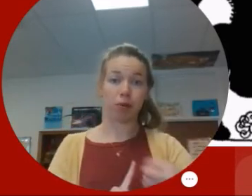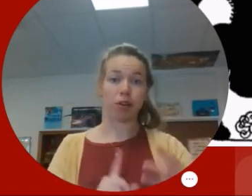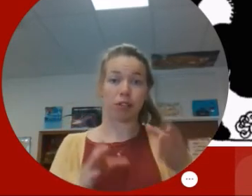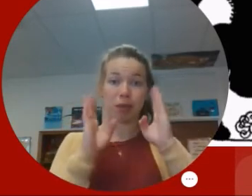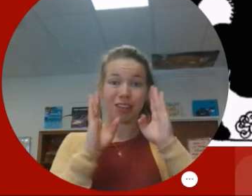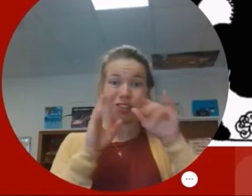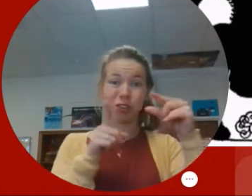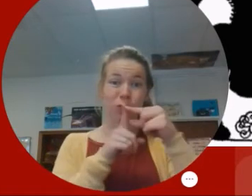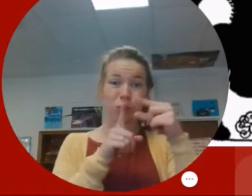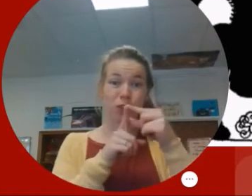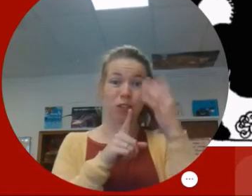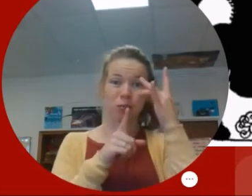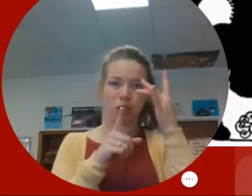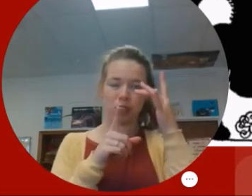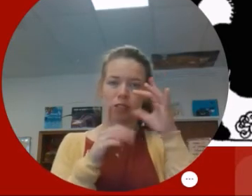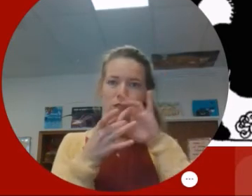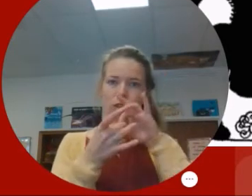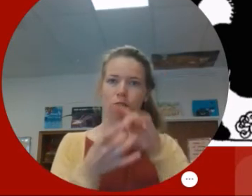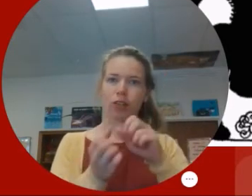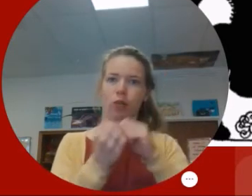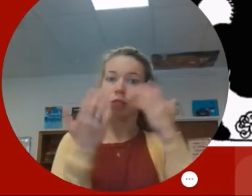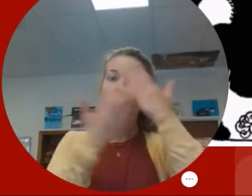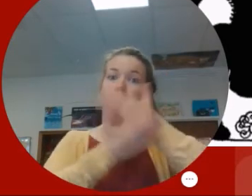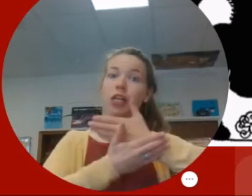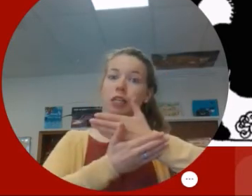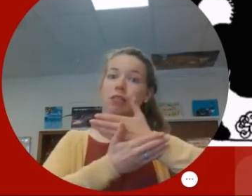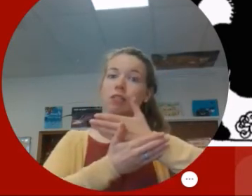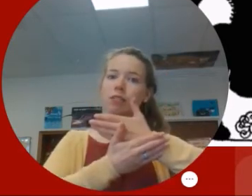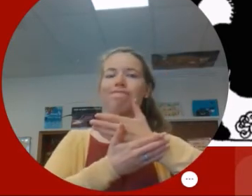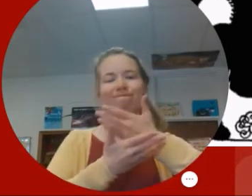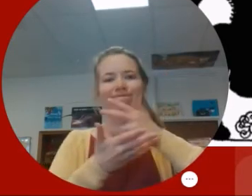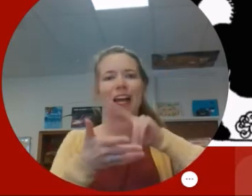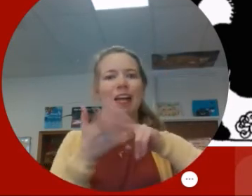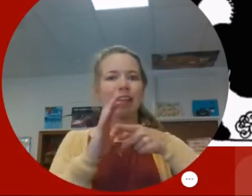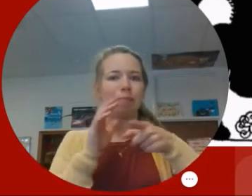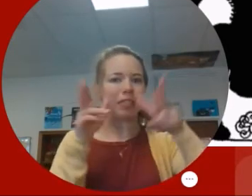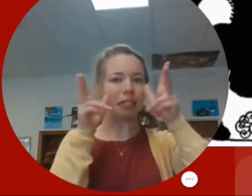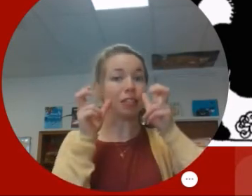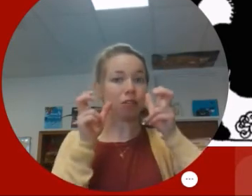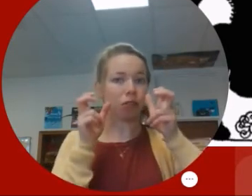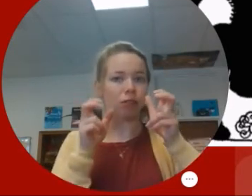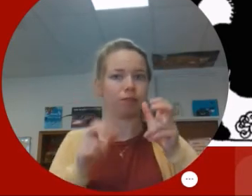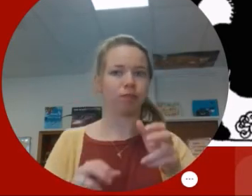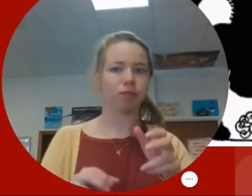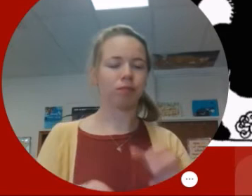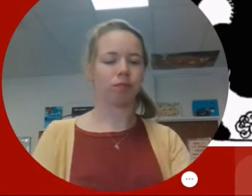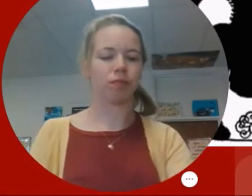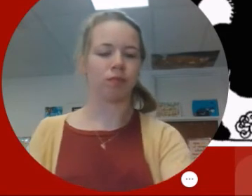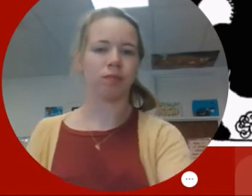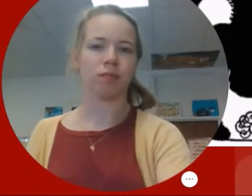And remember to pay attention to those words, because if they're related with darkness, that means he's evil.